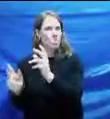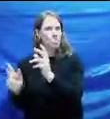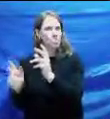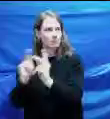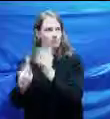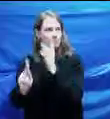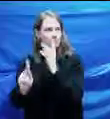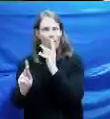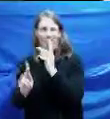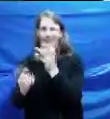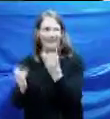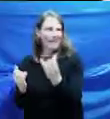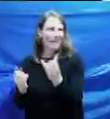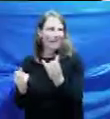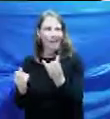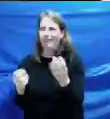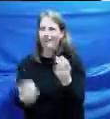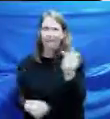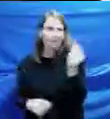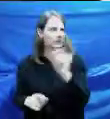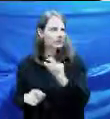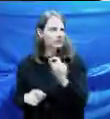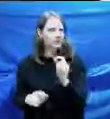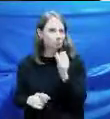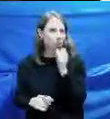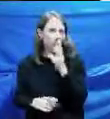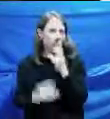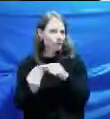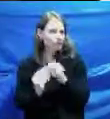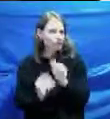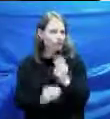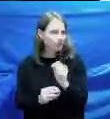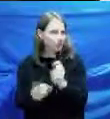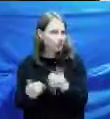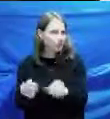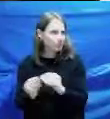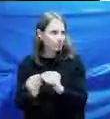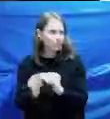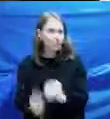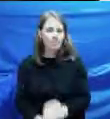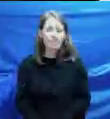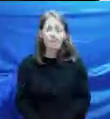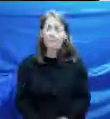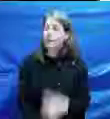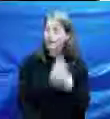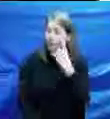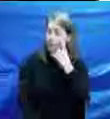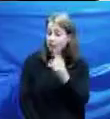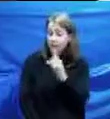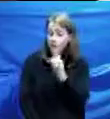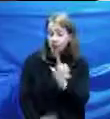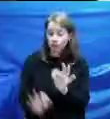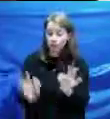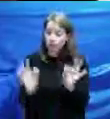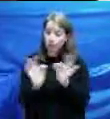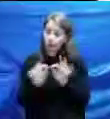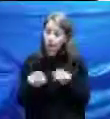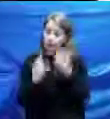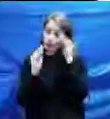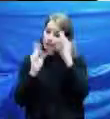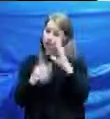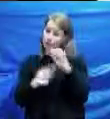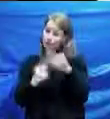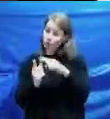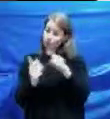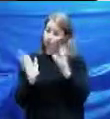right. And so again, it's that it goes to this issue of how do you plan for a lesson? How do you plan for a Yes. unit? How do you ensure that